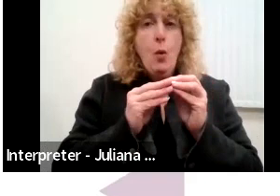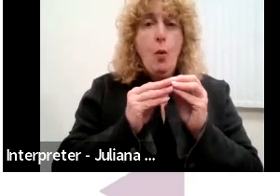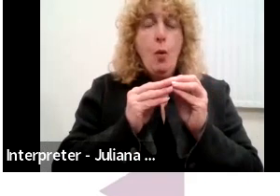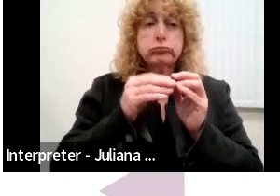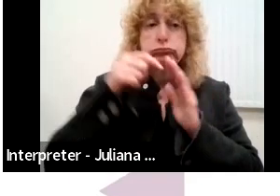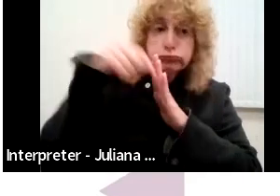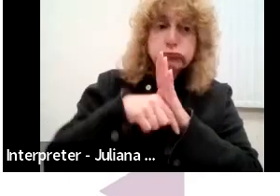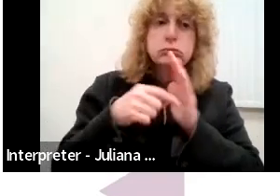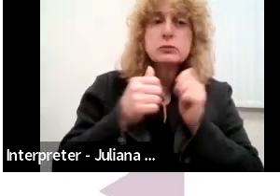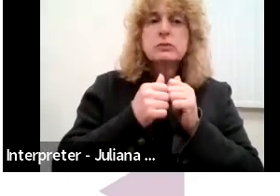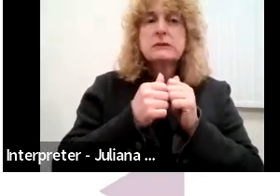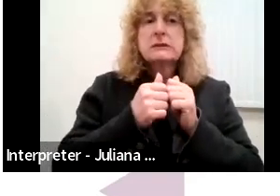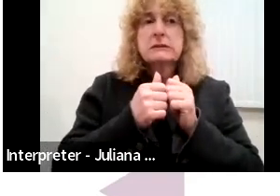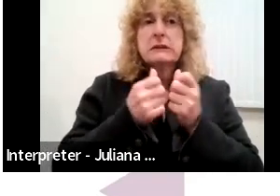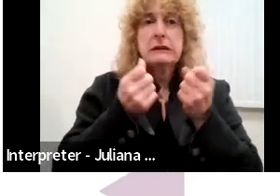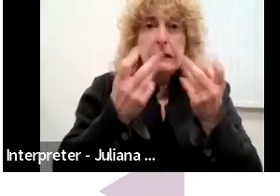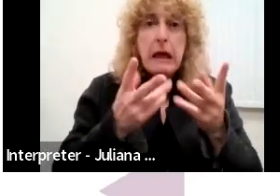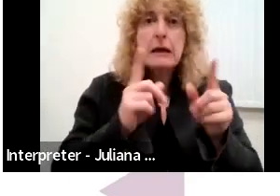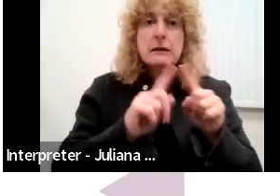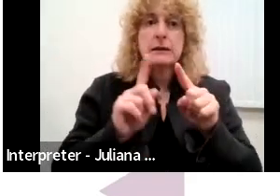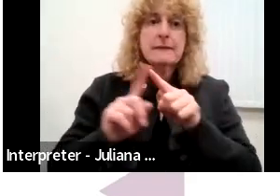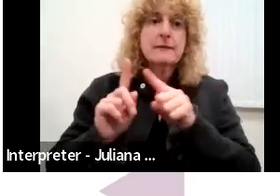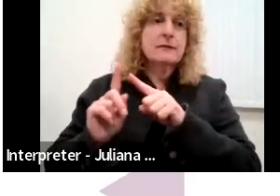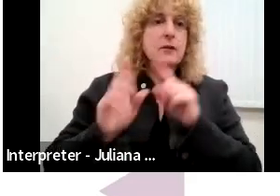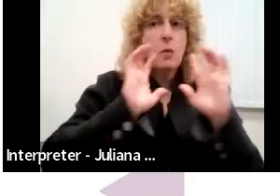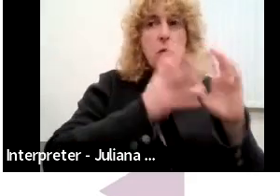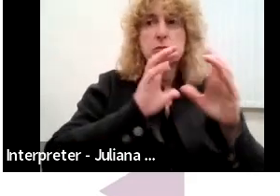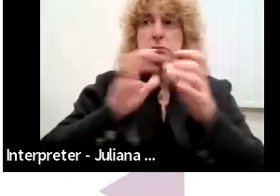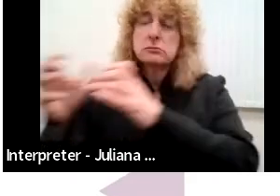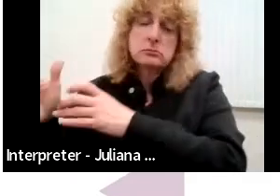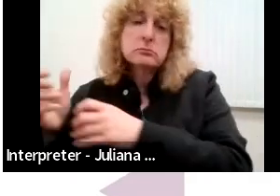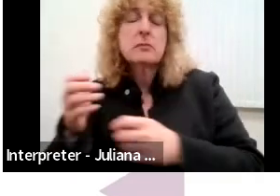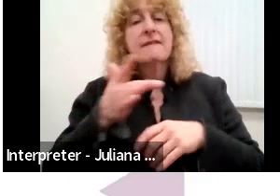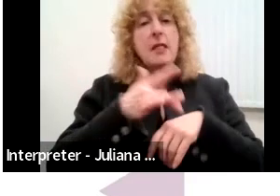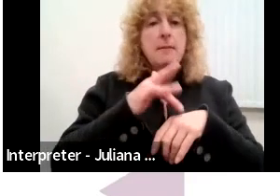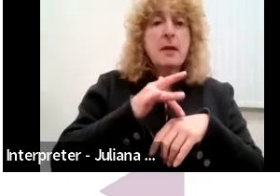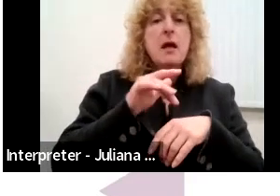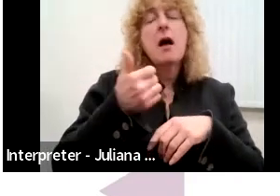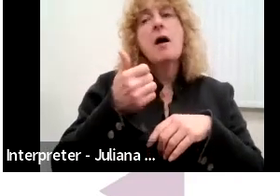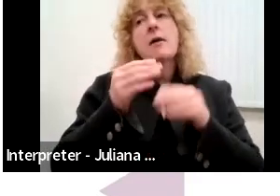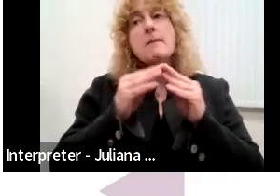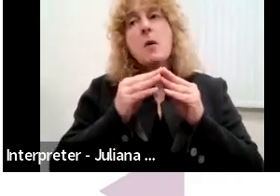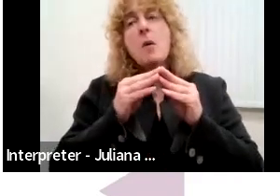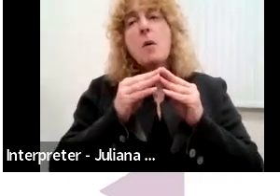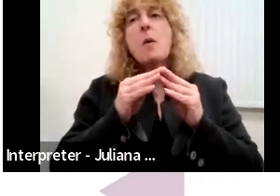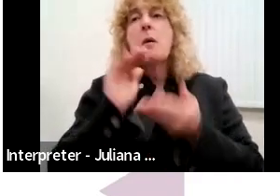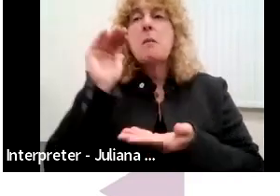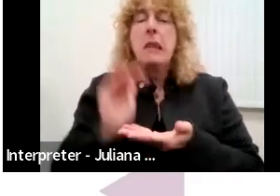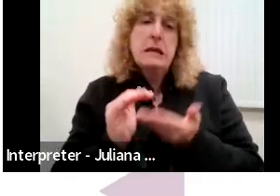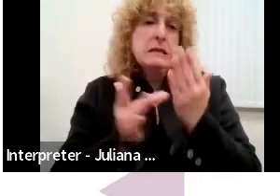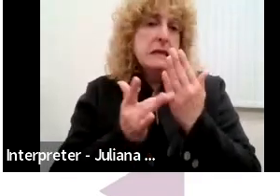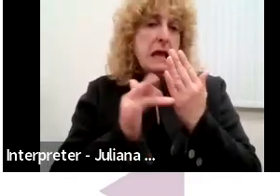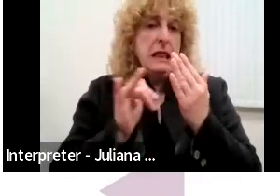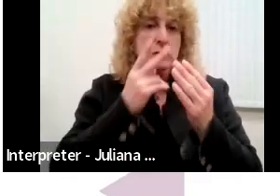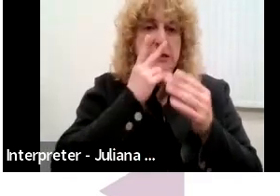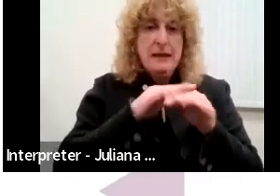with having a lot of different organizers available. And then there's also some more low-tech things like the one on the